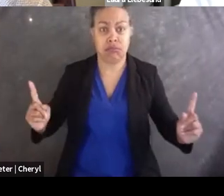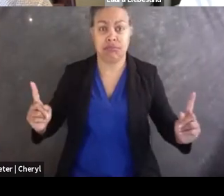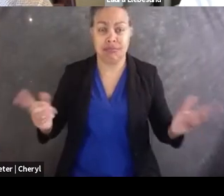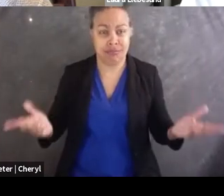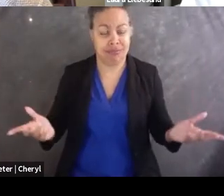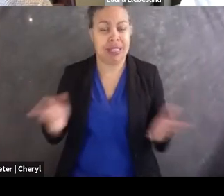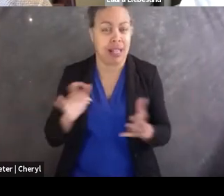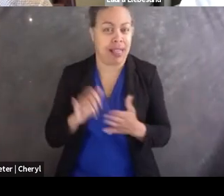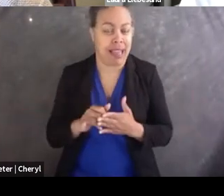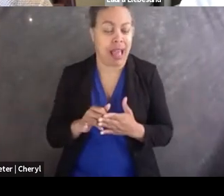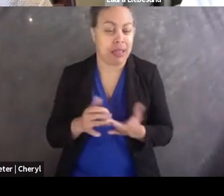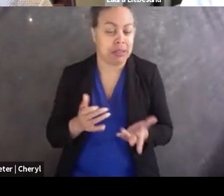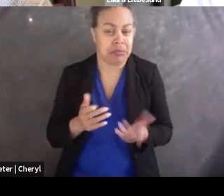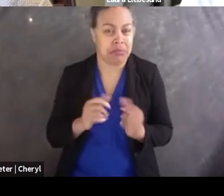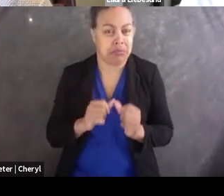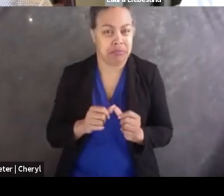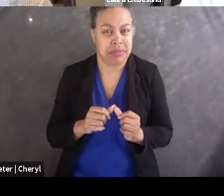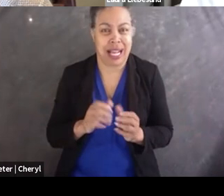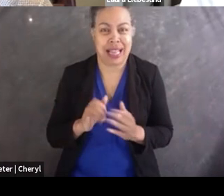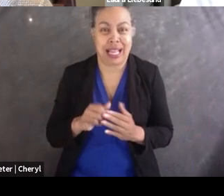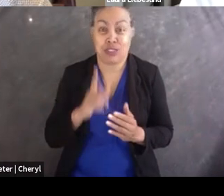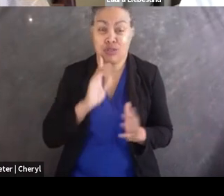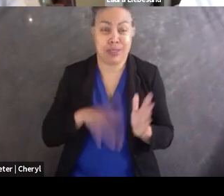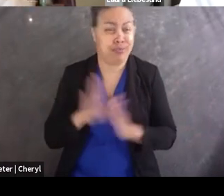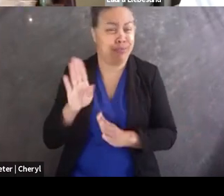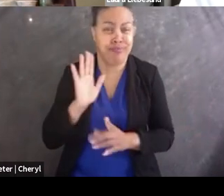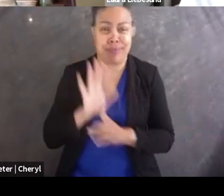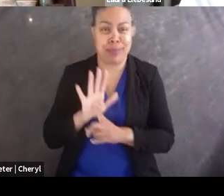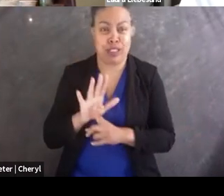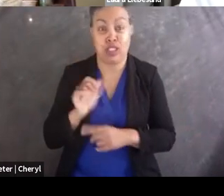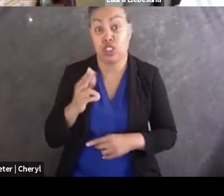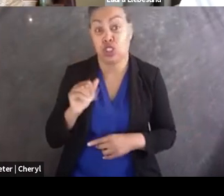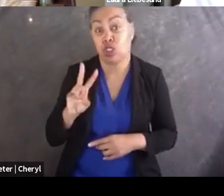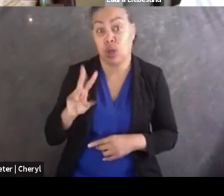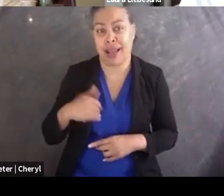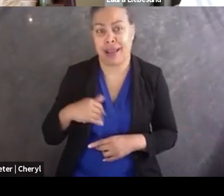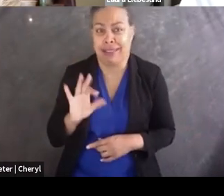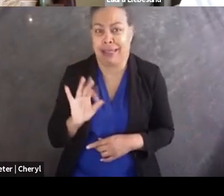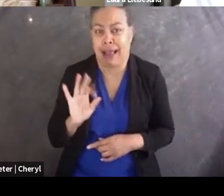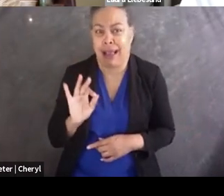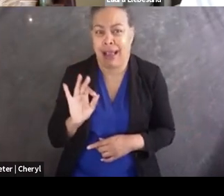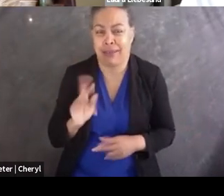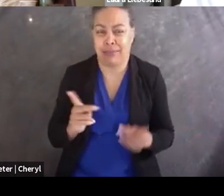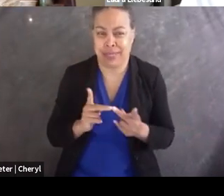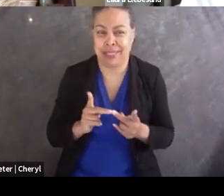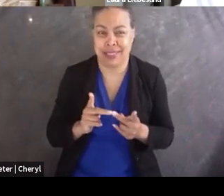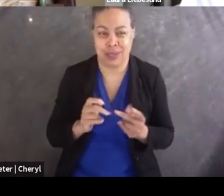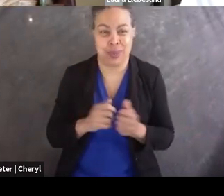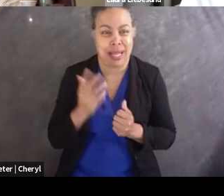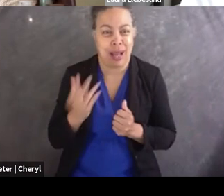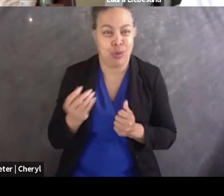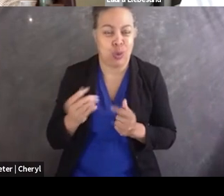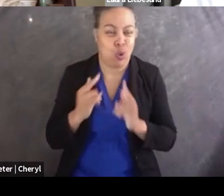That has actually taken off dramatically. And in Shaw, we have 9 different bars and restaurants that have